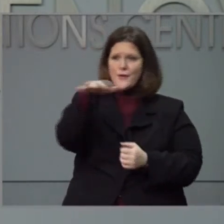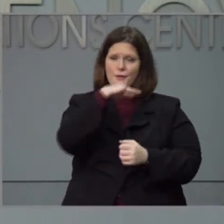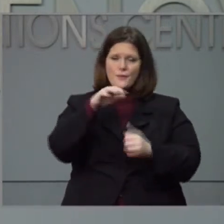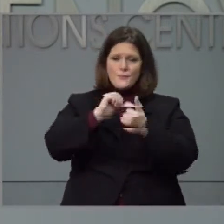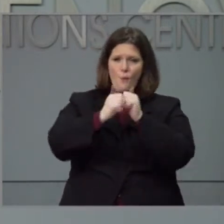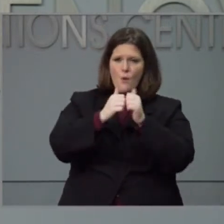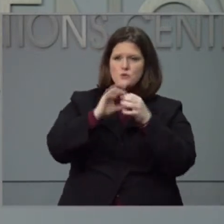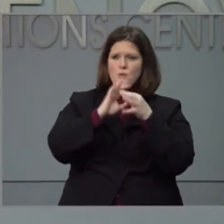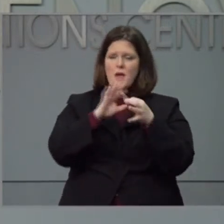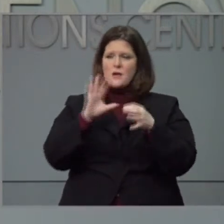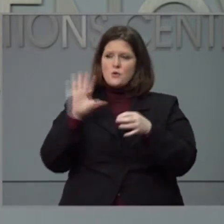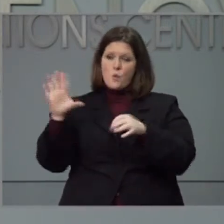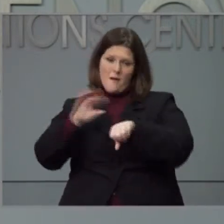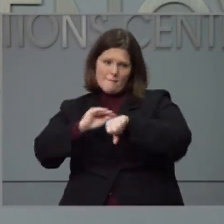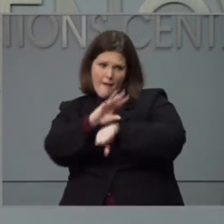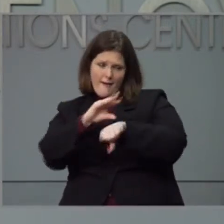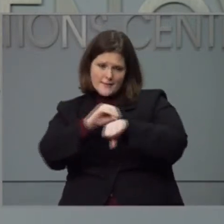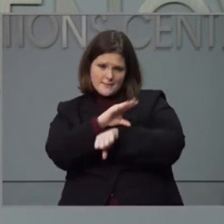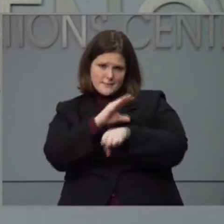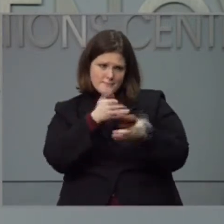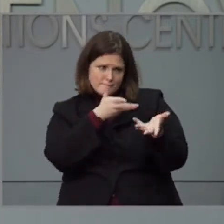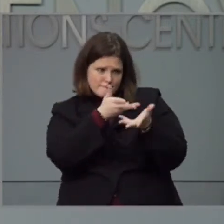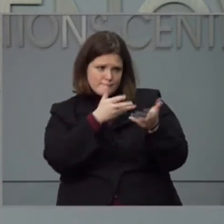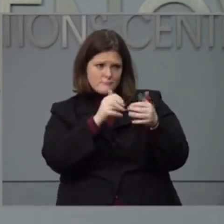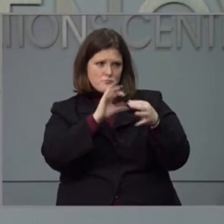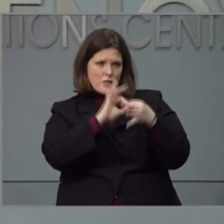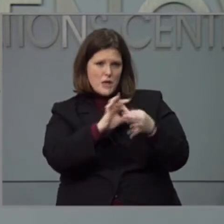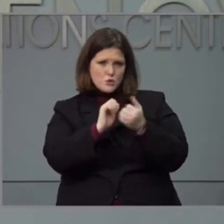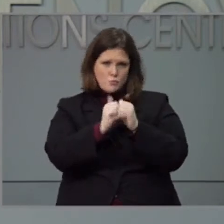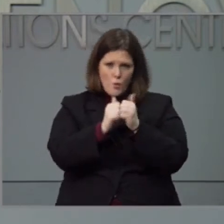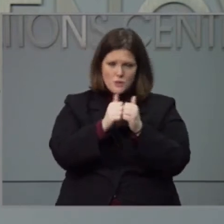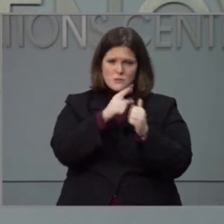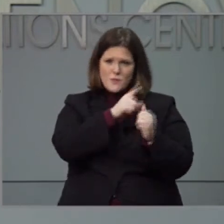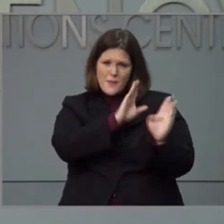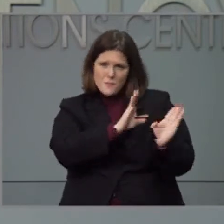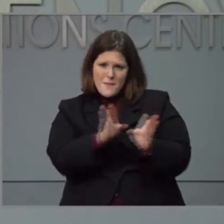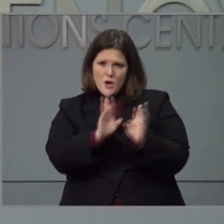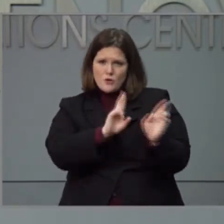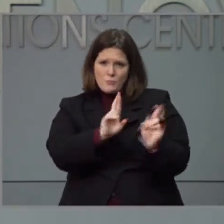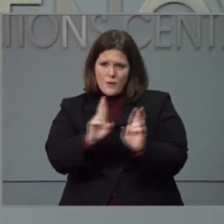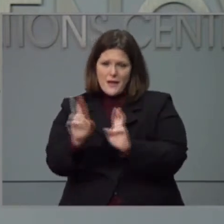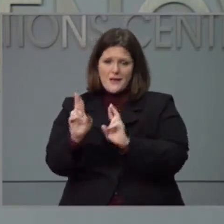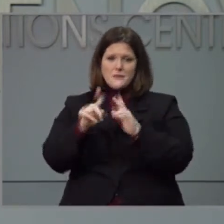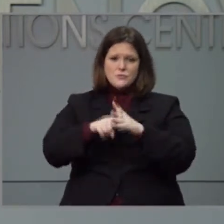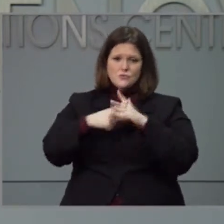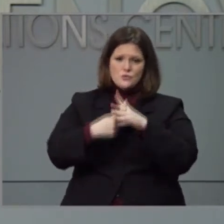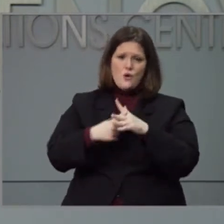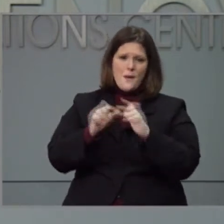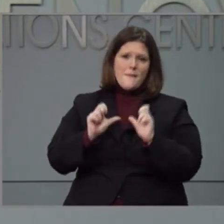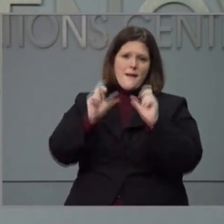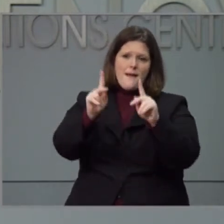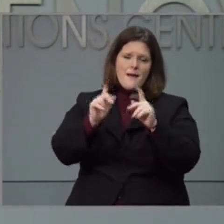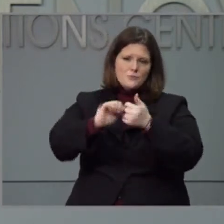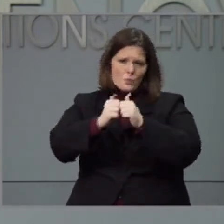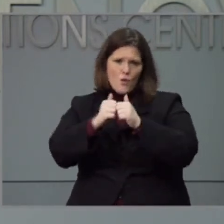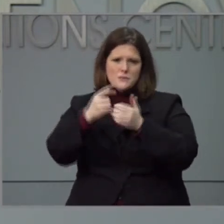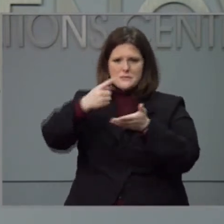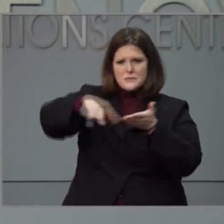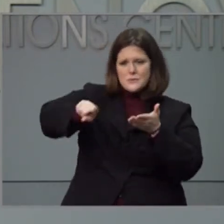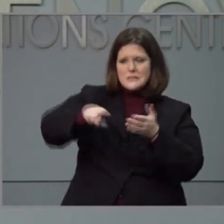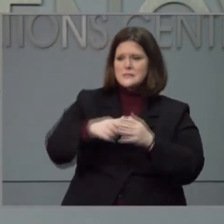advice that your department has given them as they prepare to possibly restart athletics here in the next